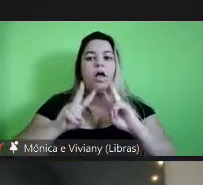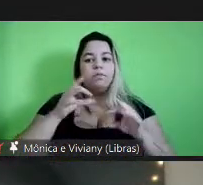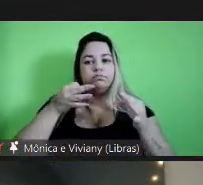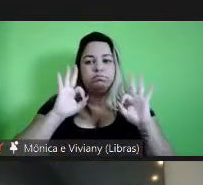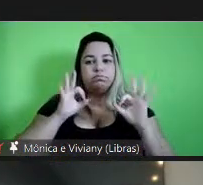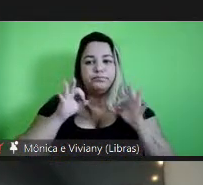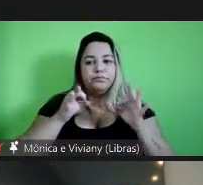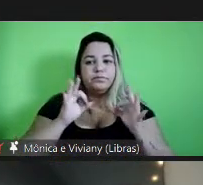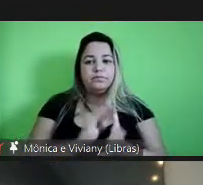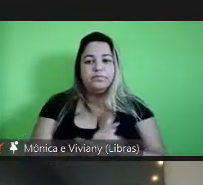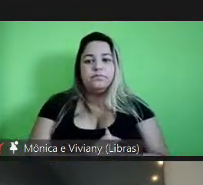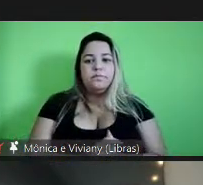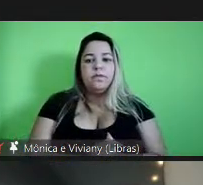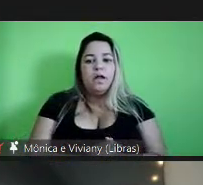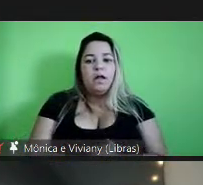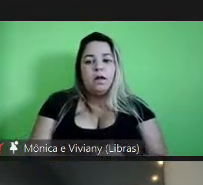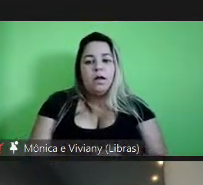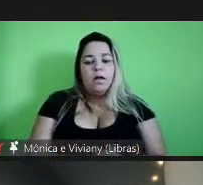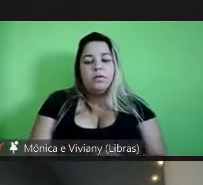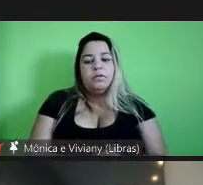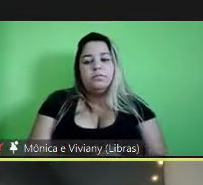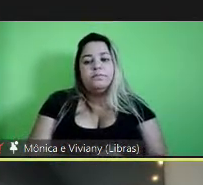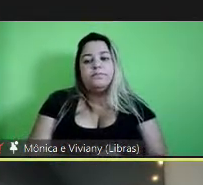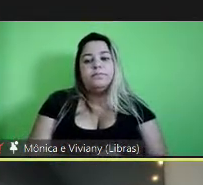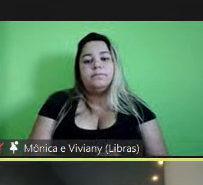No, we're not. Okay, now you're seeing.